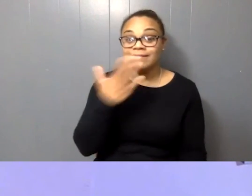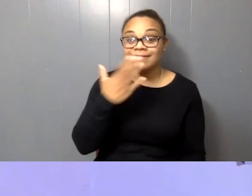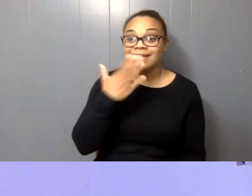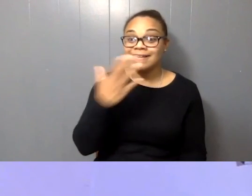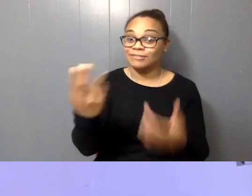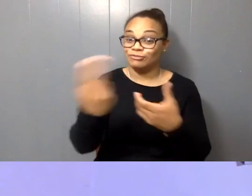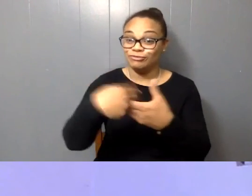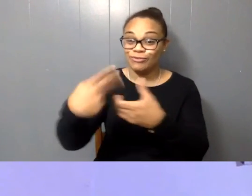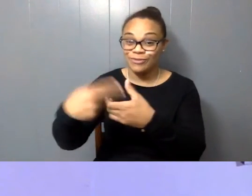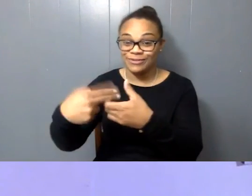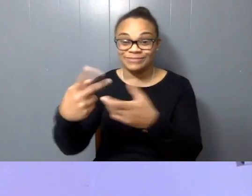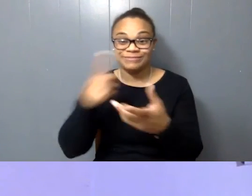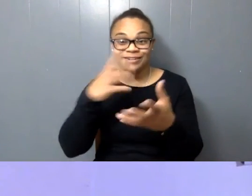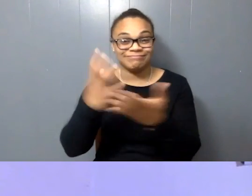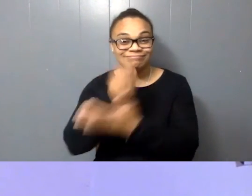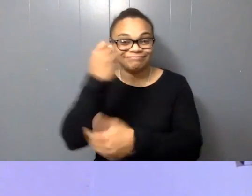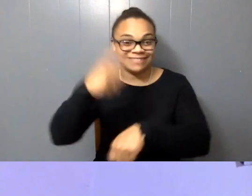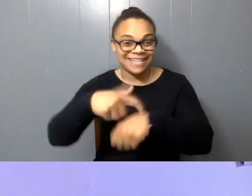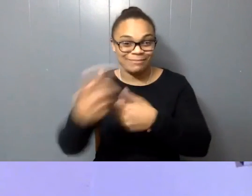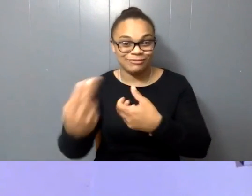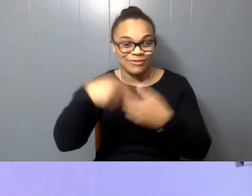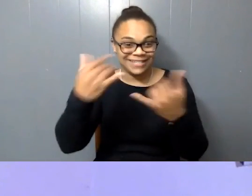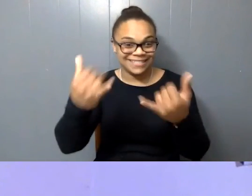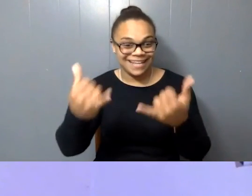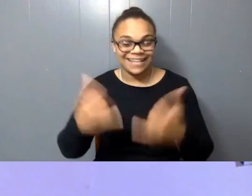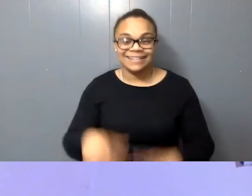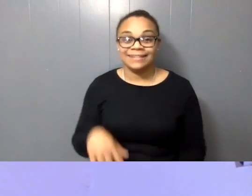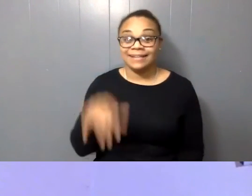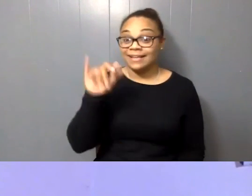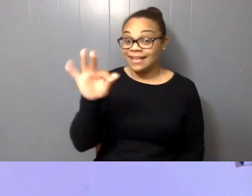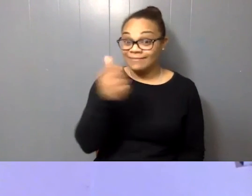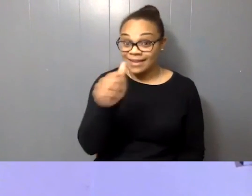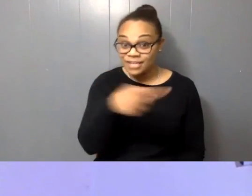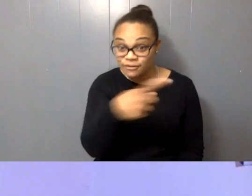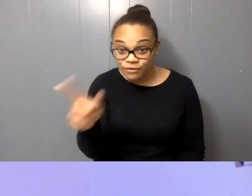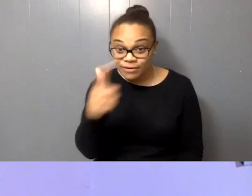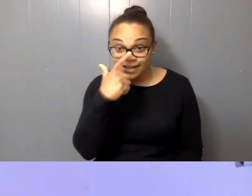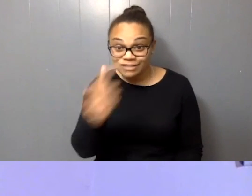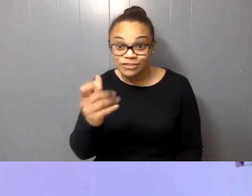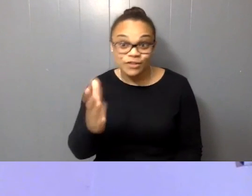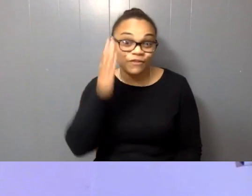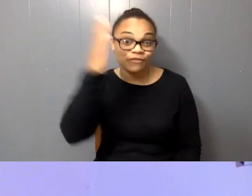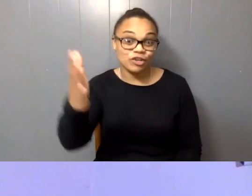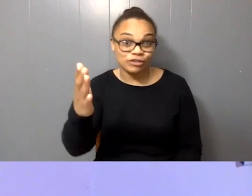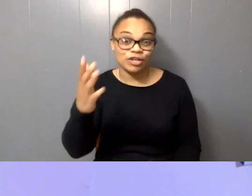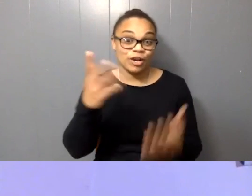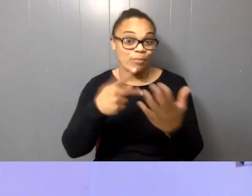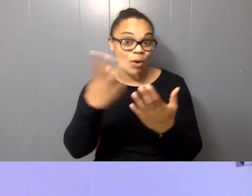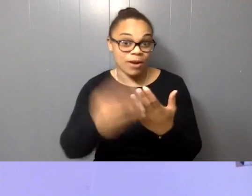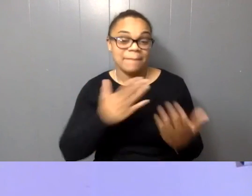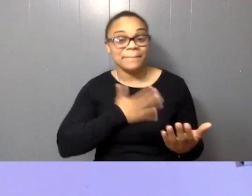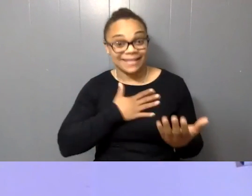for taking the time to being here today. If any of you are interested in our future programs, please take the time to